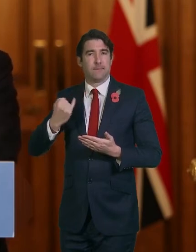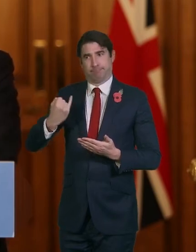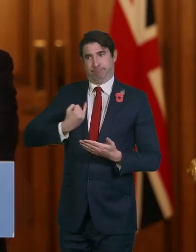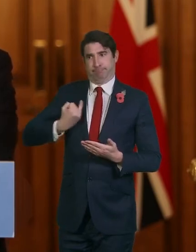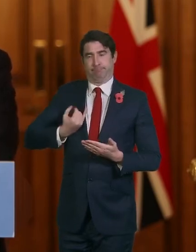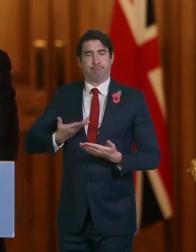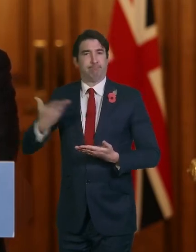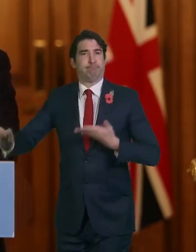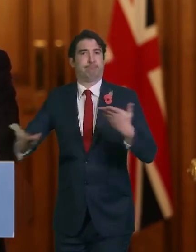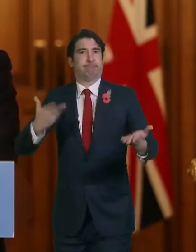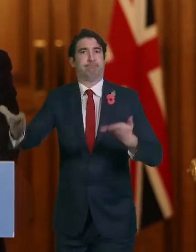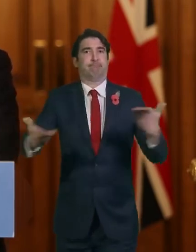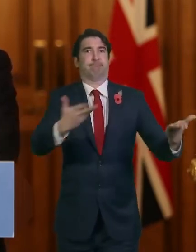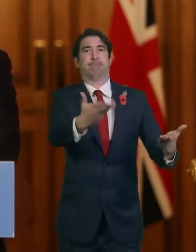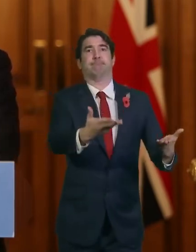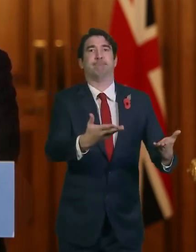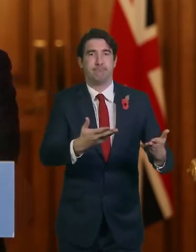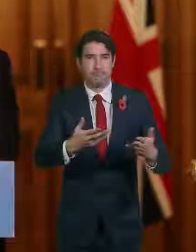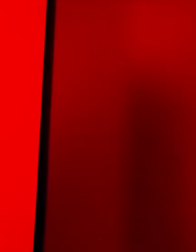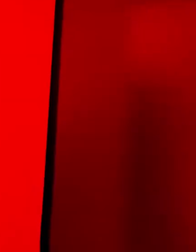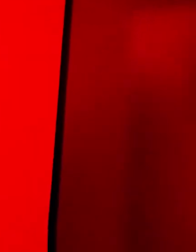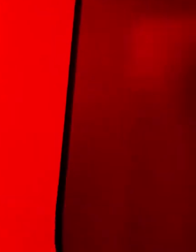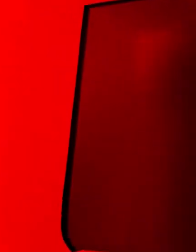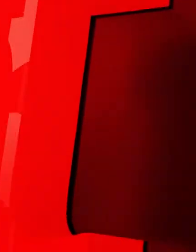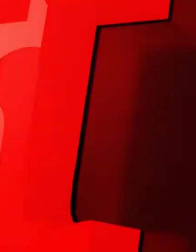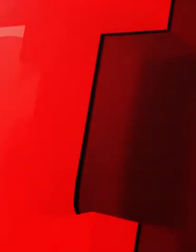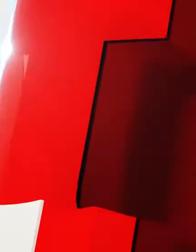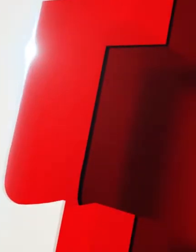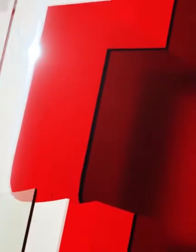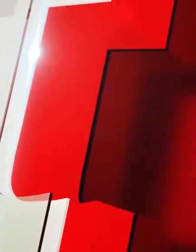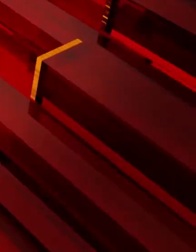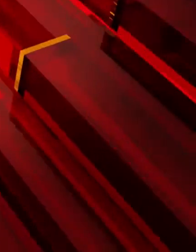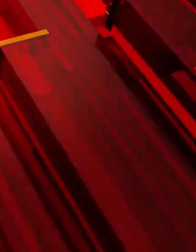the spread of the disease.